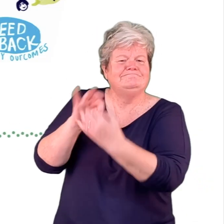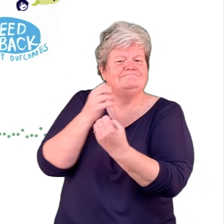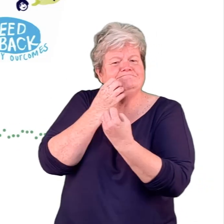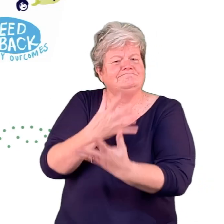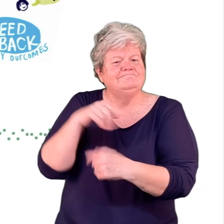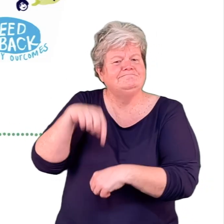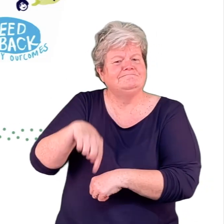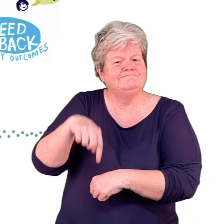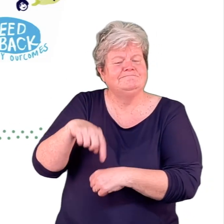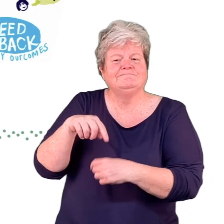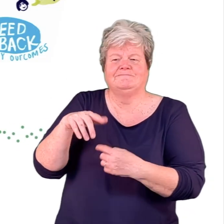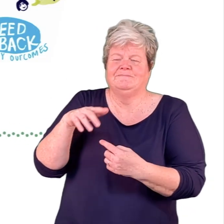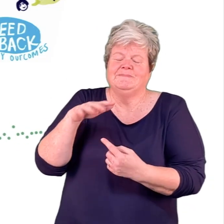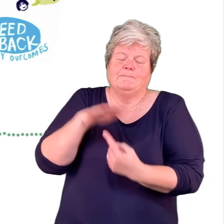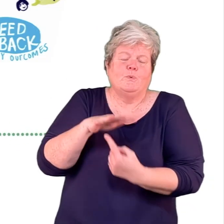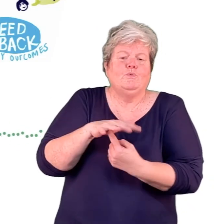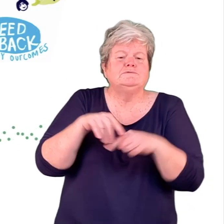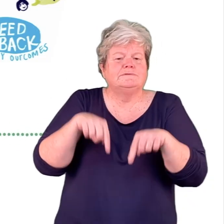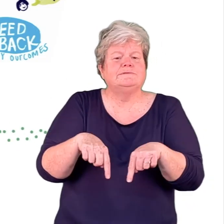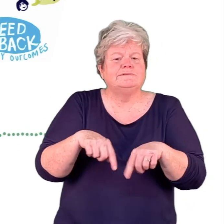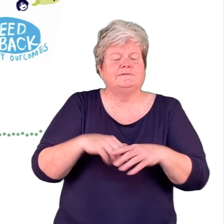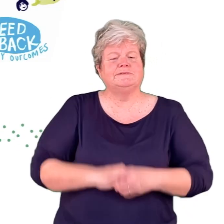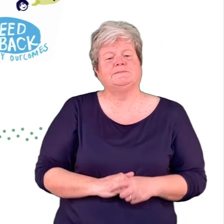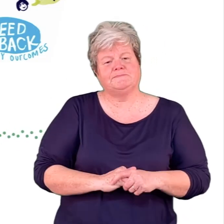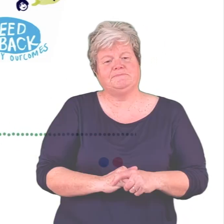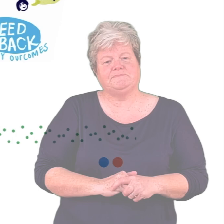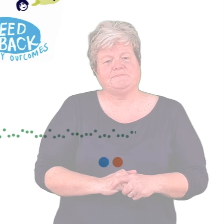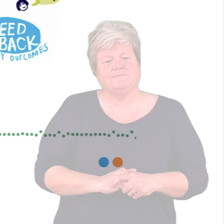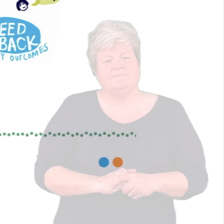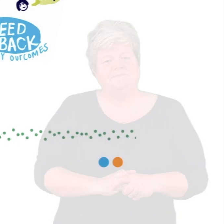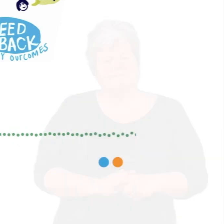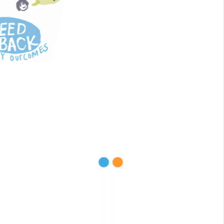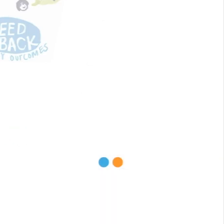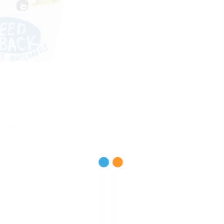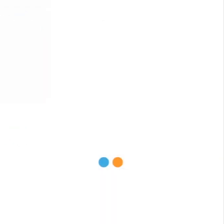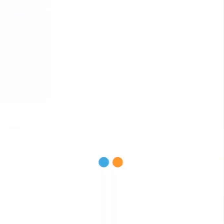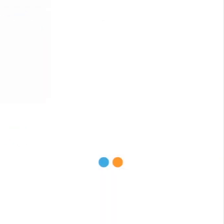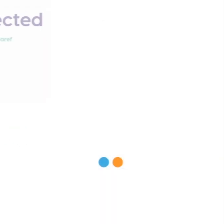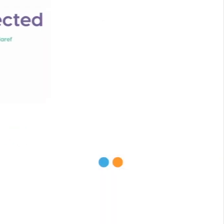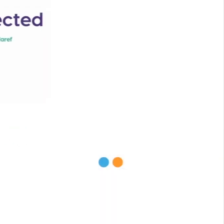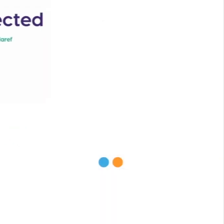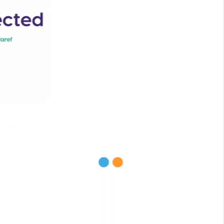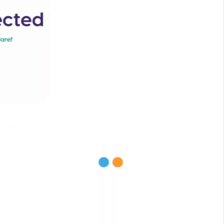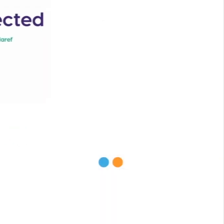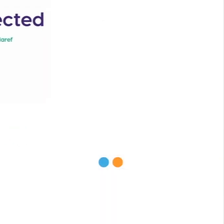it just builds on the relationship between community partners and researchers.